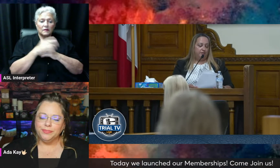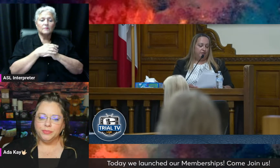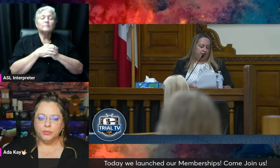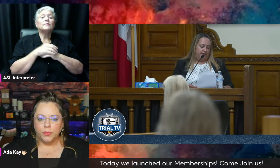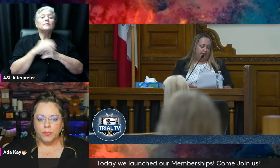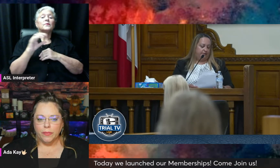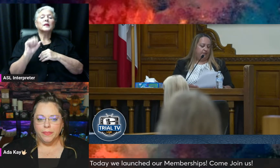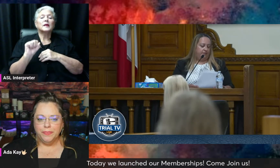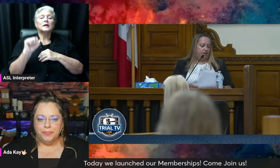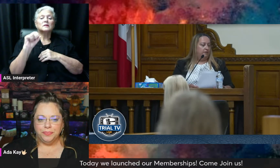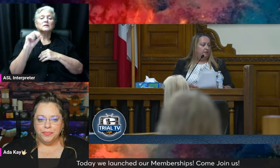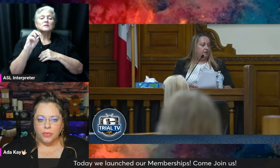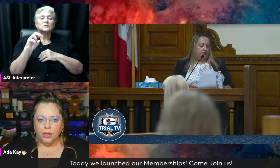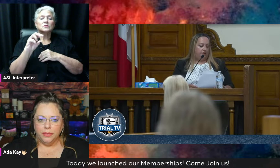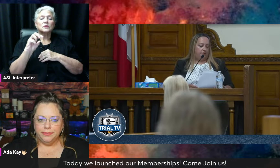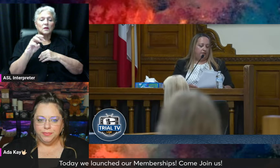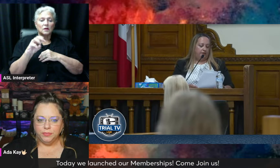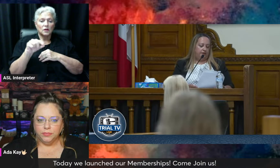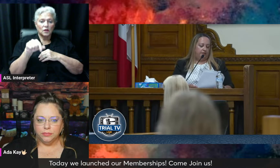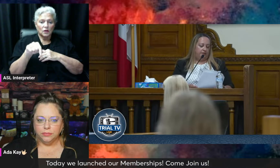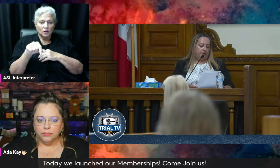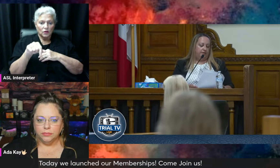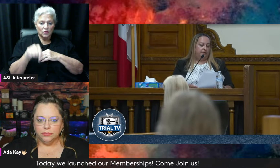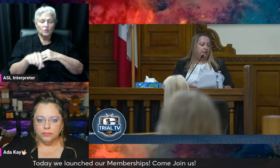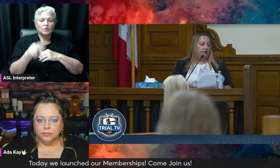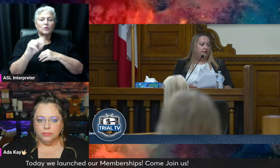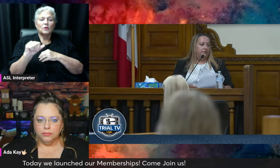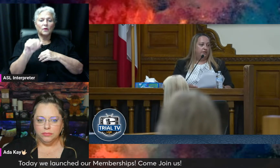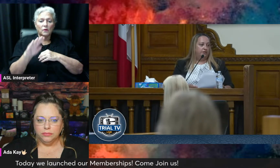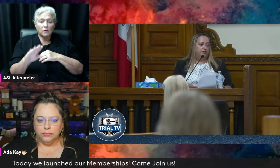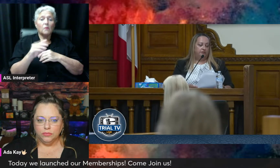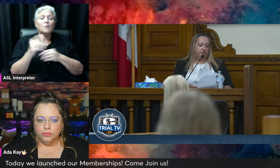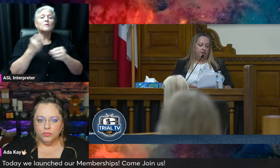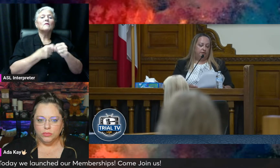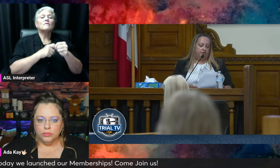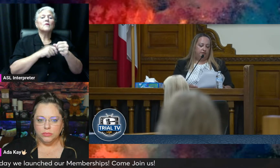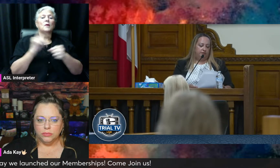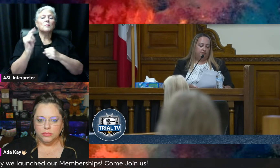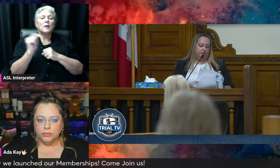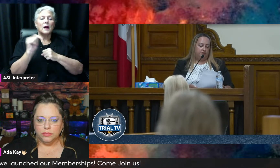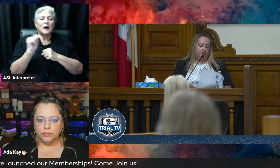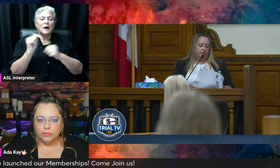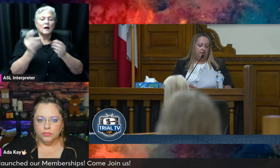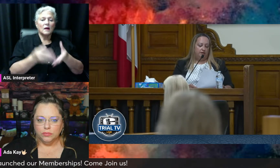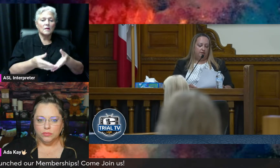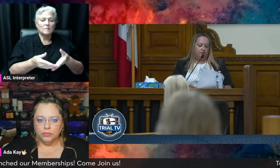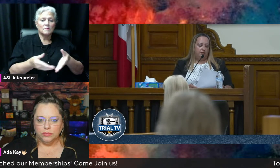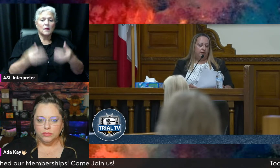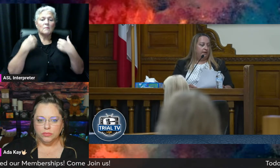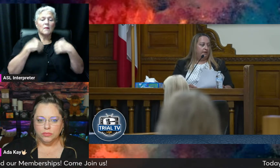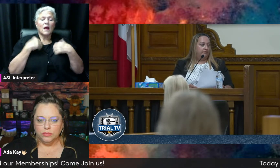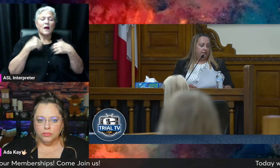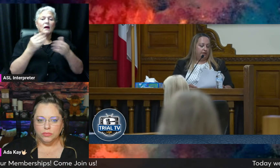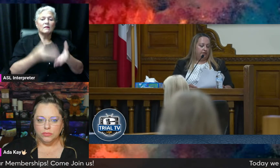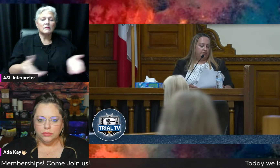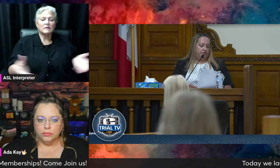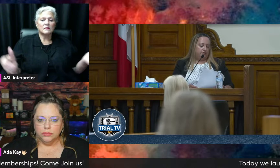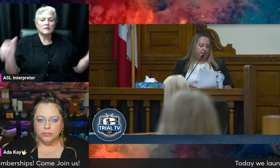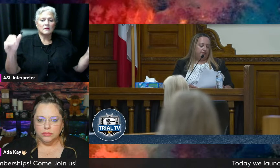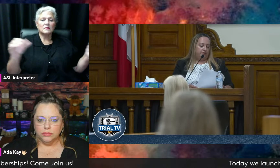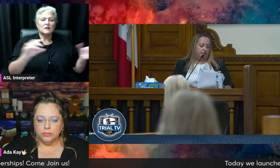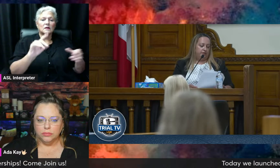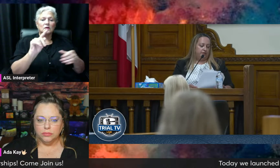bathroom tub drain. The DNA profile developed indicated a mixture of 2 individuals. The profile of the